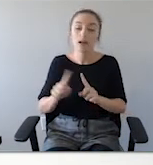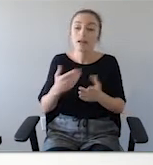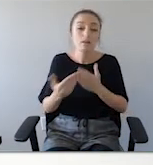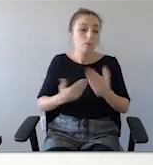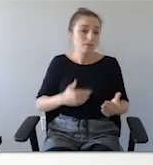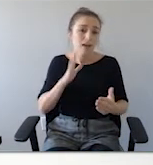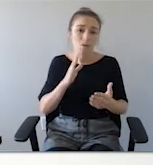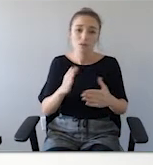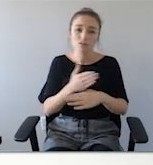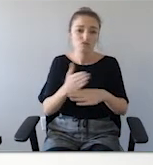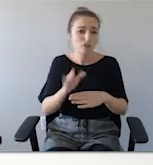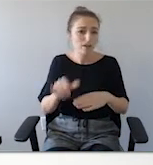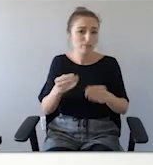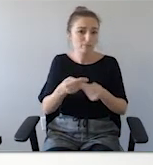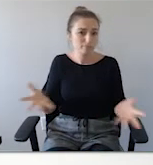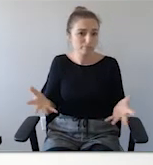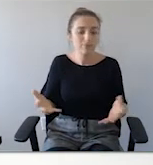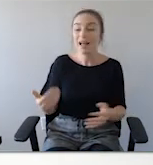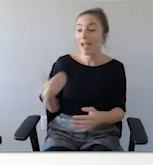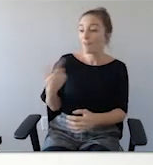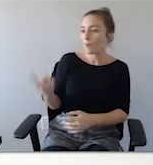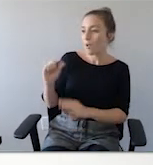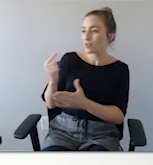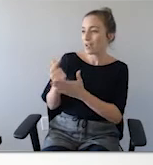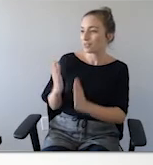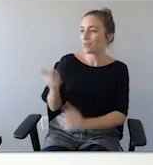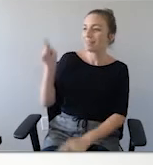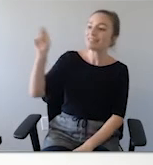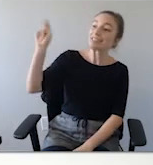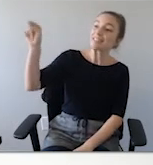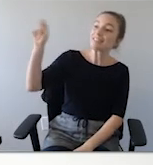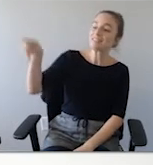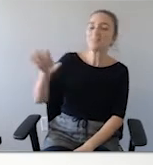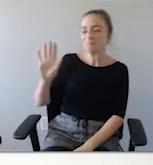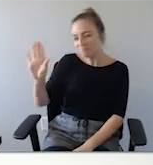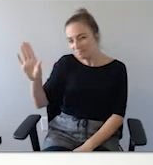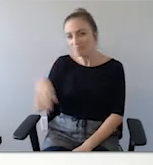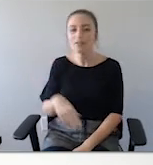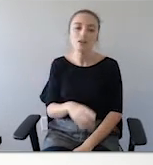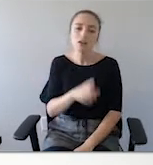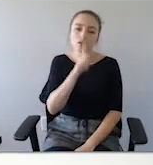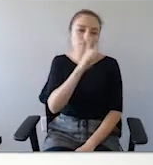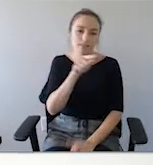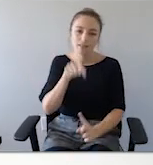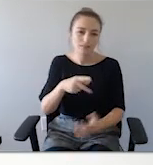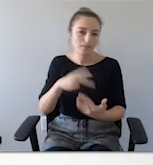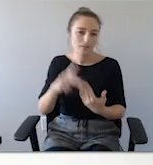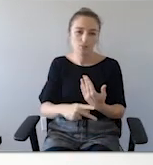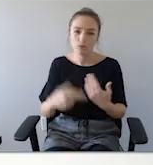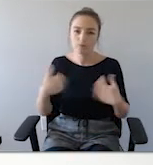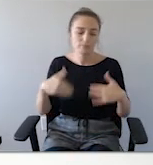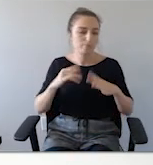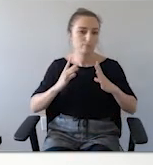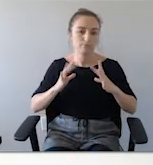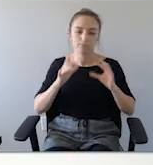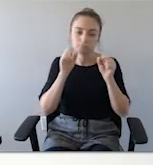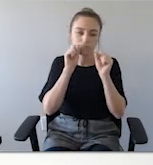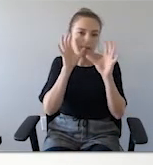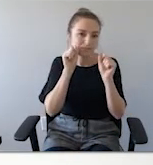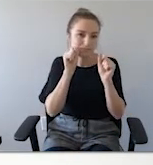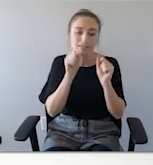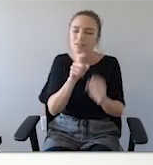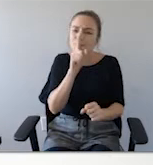information. Look, I got a graduate over there. It is truly, truly amazing. And it's a little overwhelming because it teaches you a